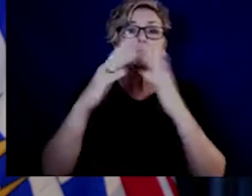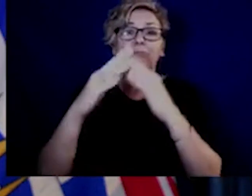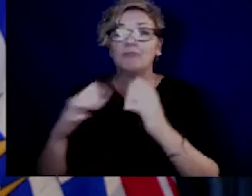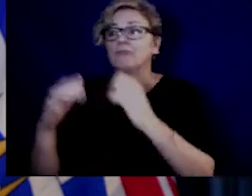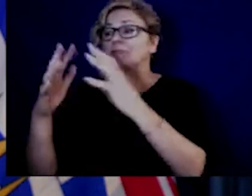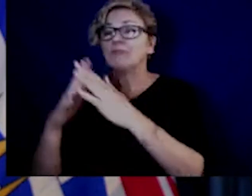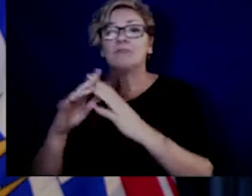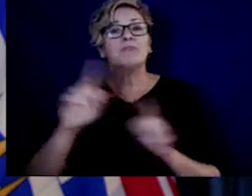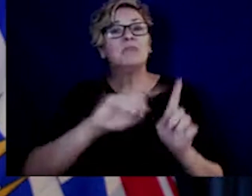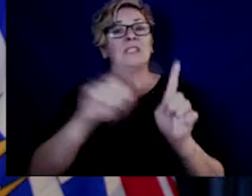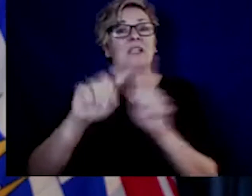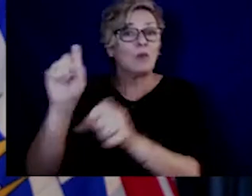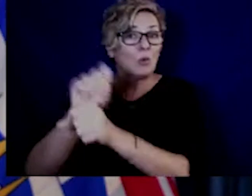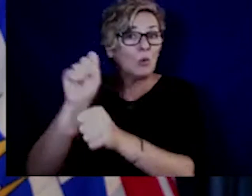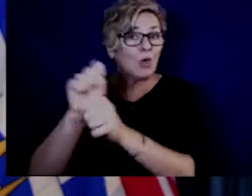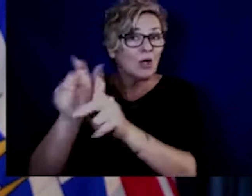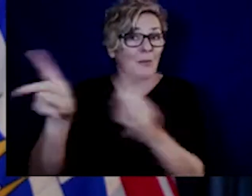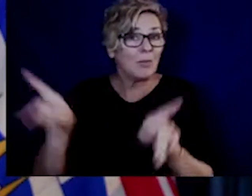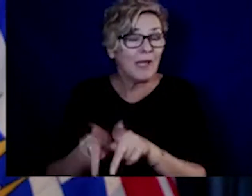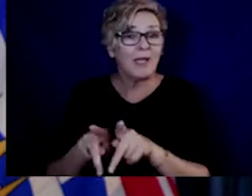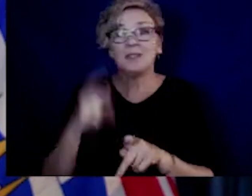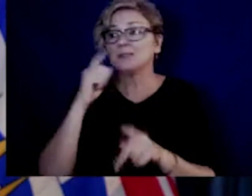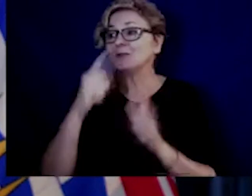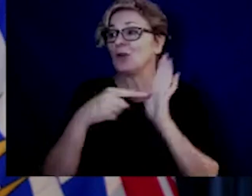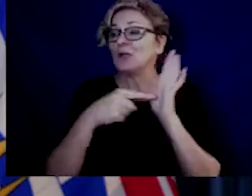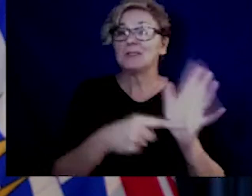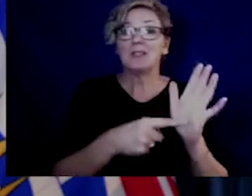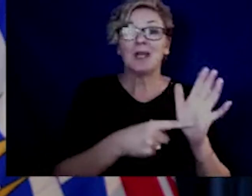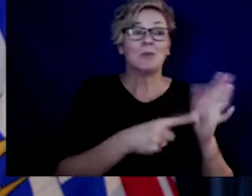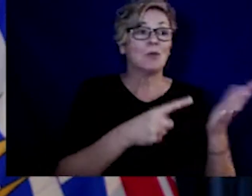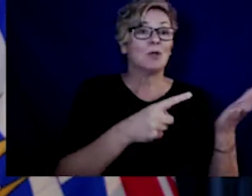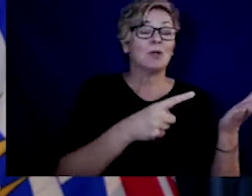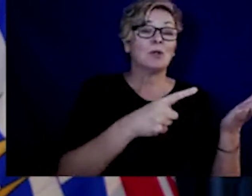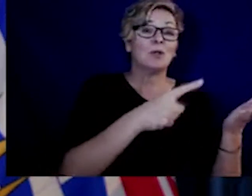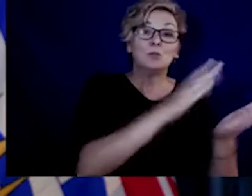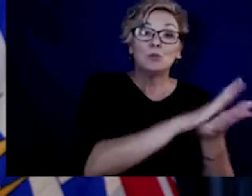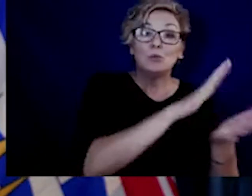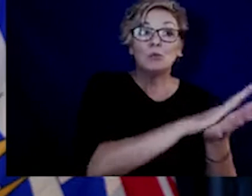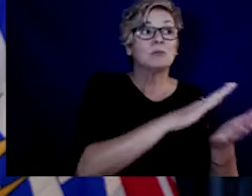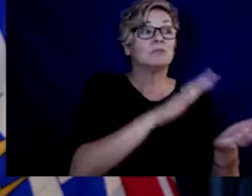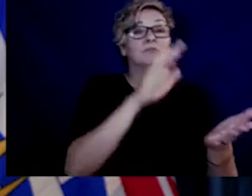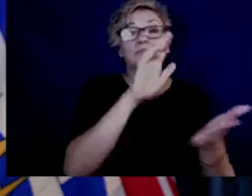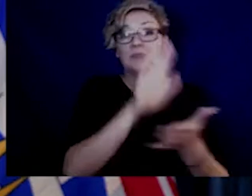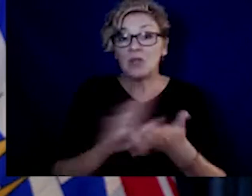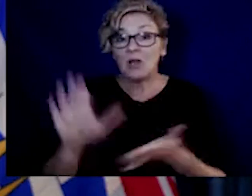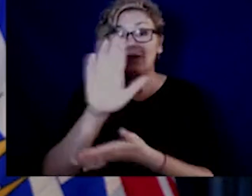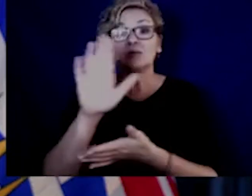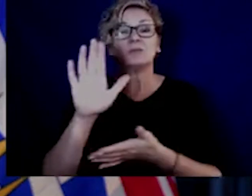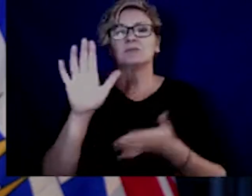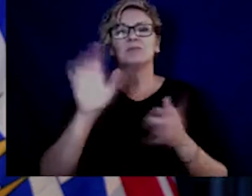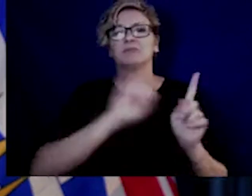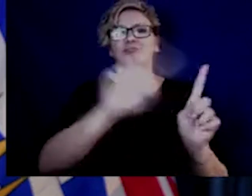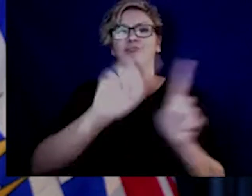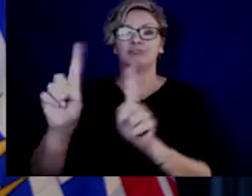coming weeks, as well as immunization through physicians' offices and through pharmacists. And I would encourage